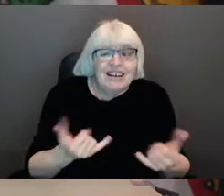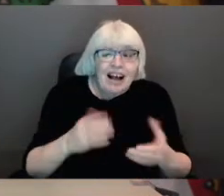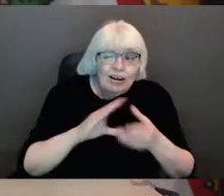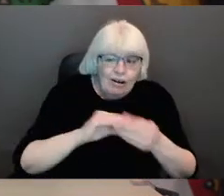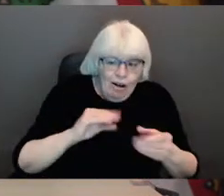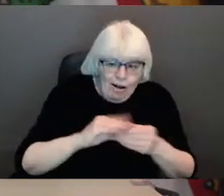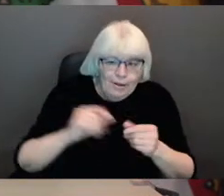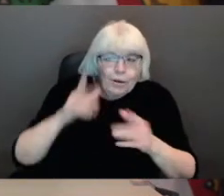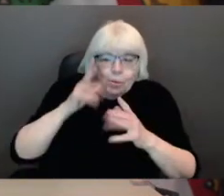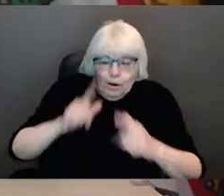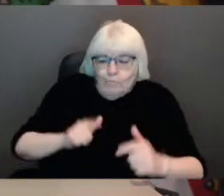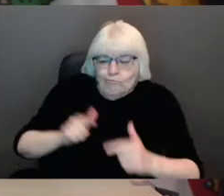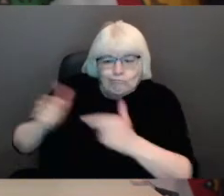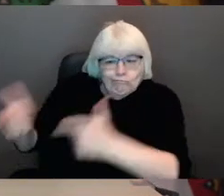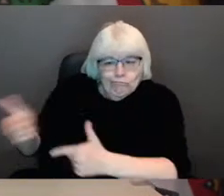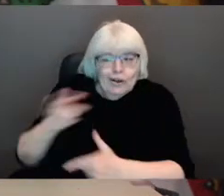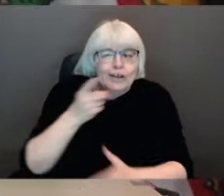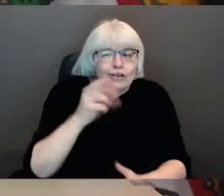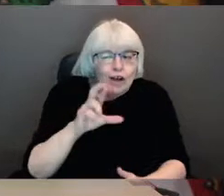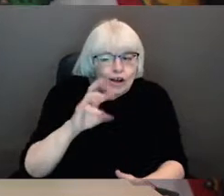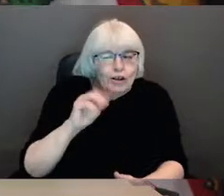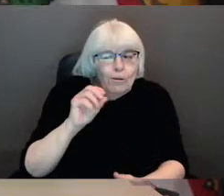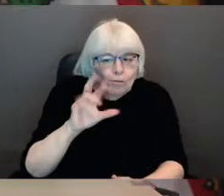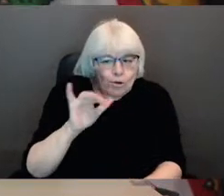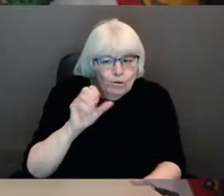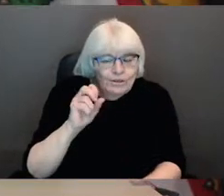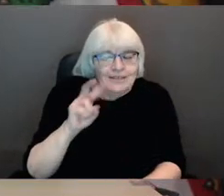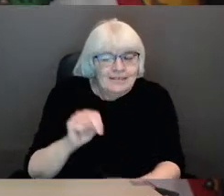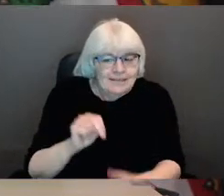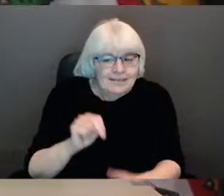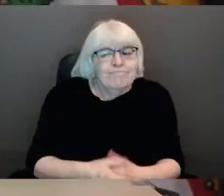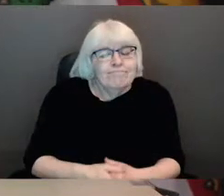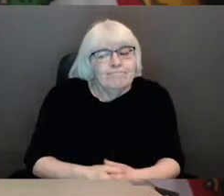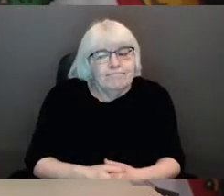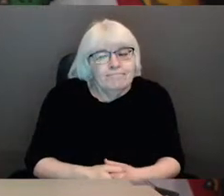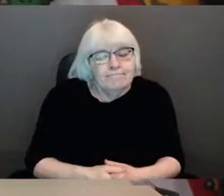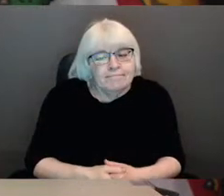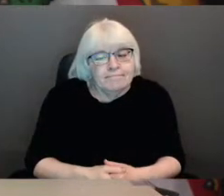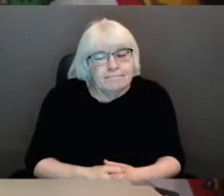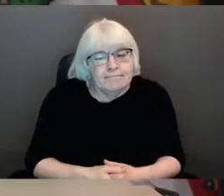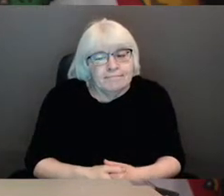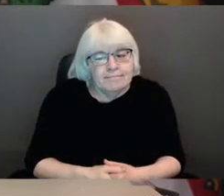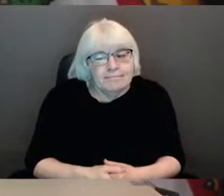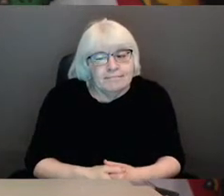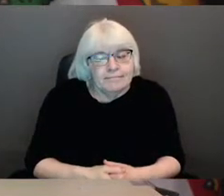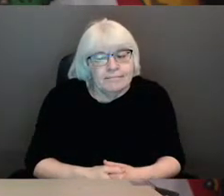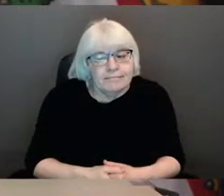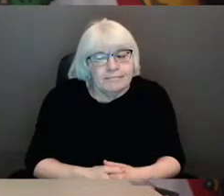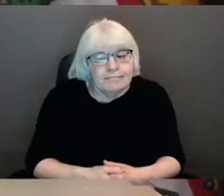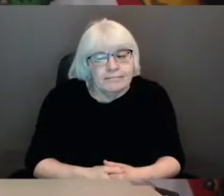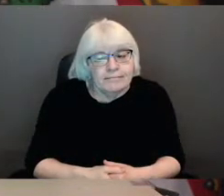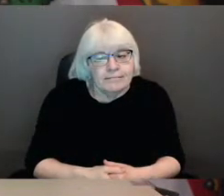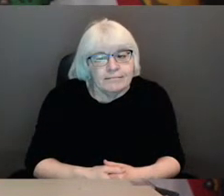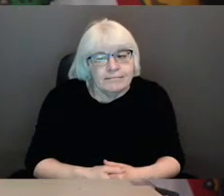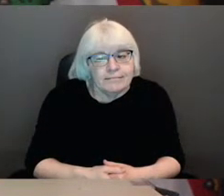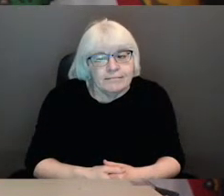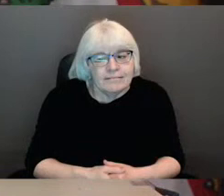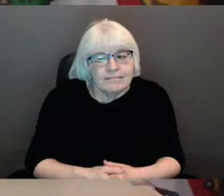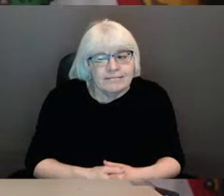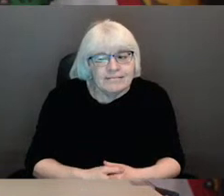information related to COVID. But and I'm thinking as I pulled in early this morning